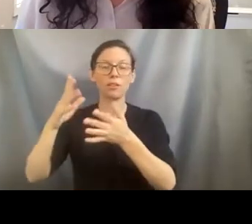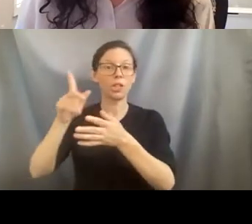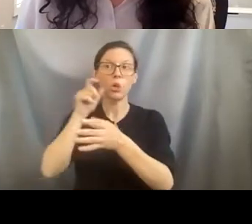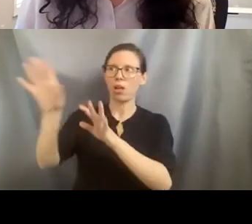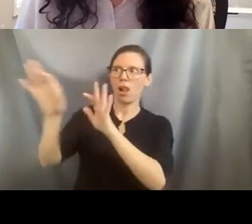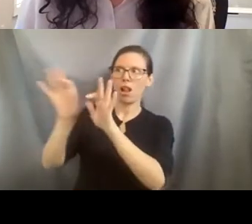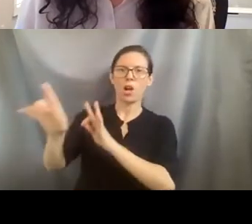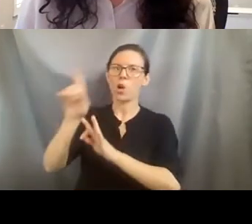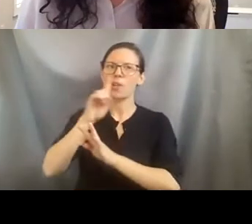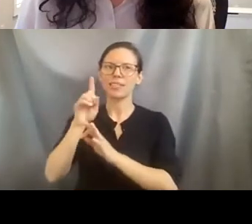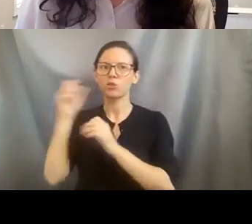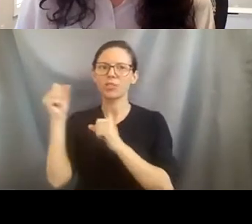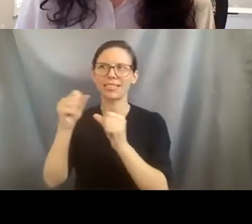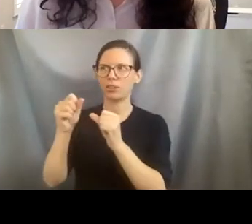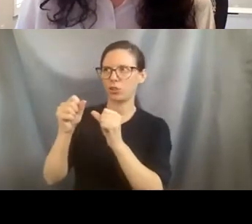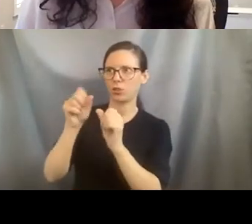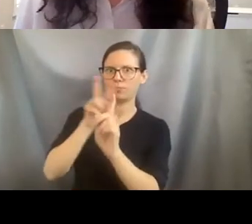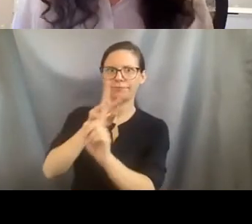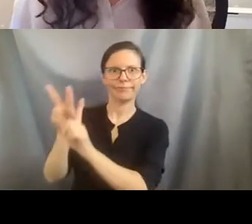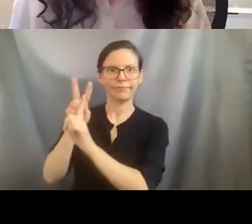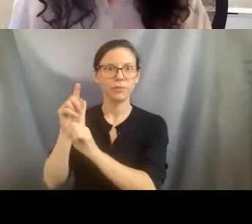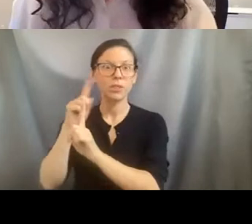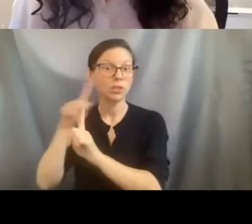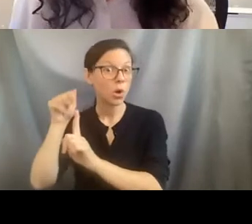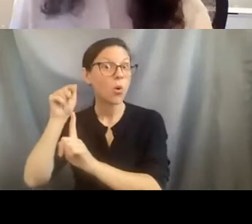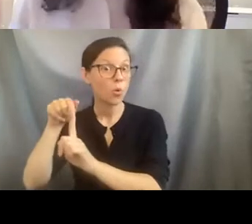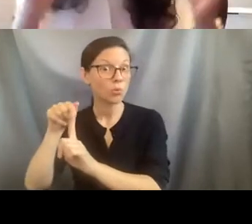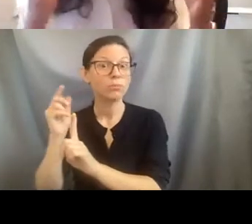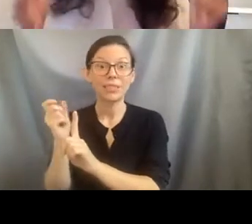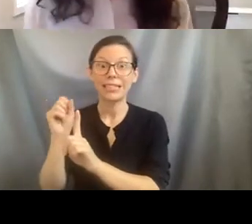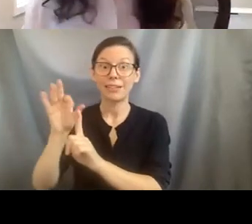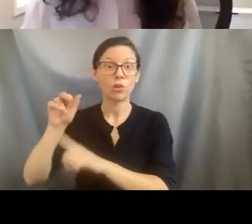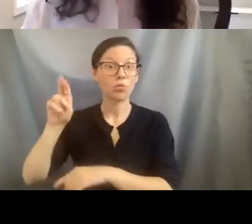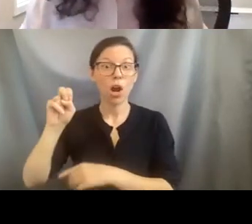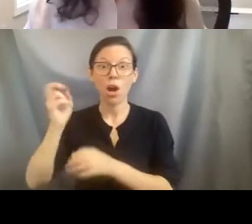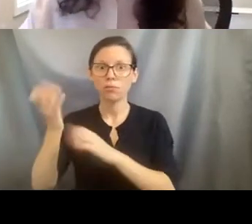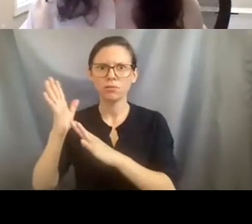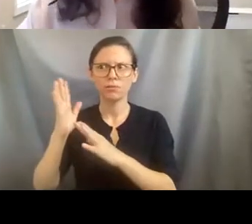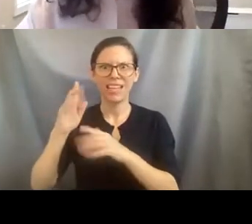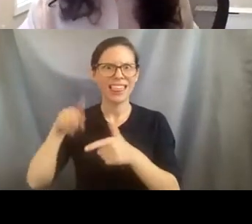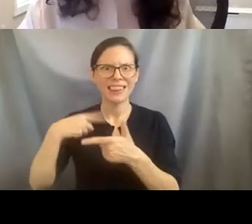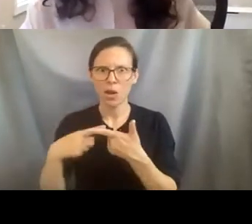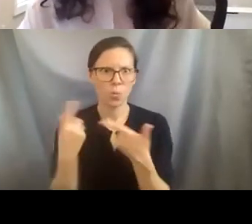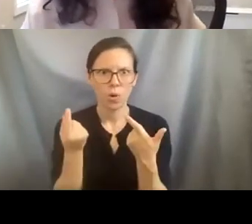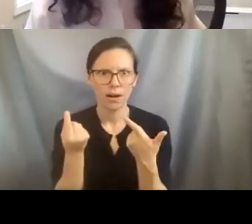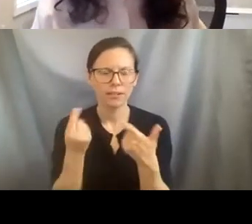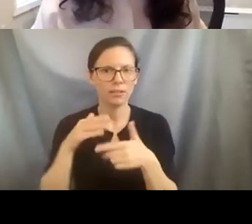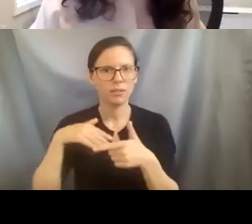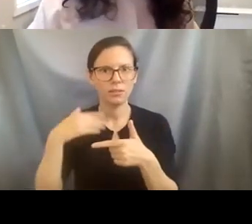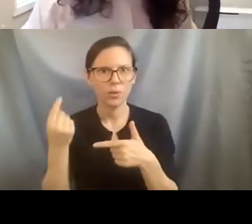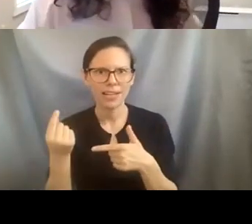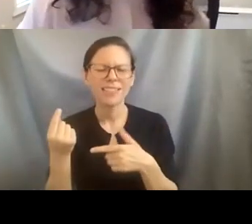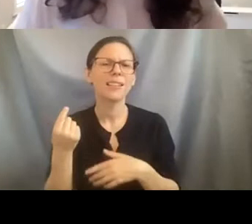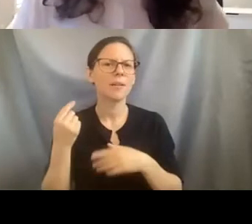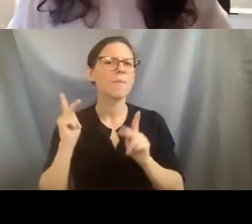be overturned. So if Roe is overturned, how many more rights will be overturned? And in their minds, they're saying like, oh, it's just